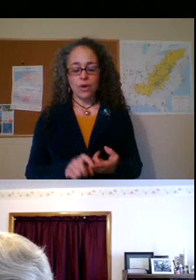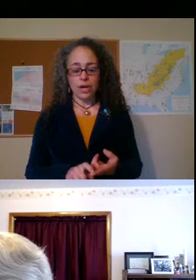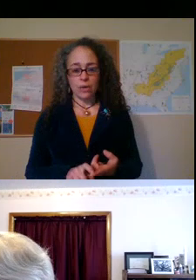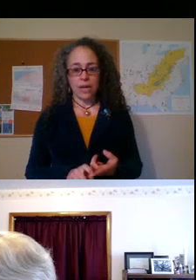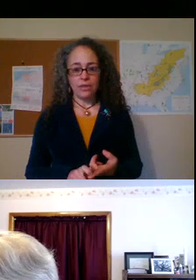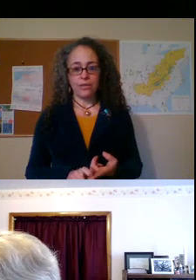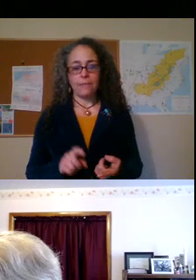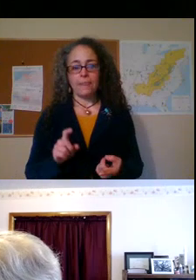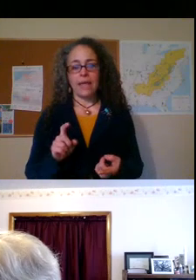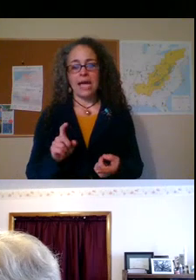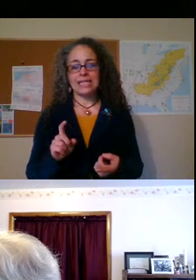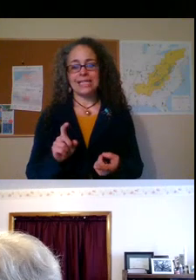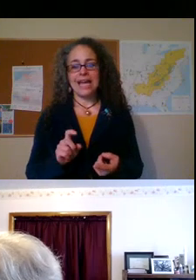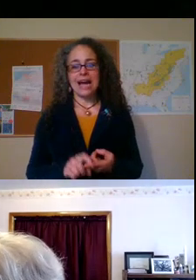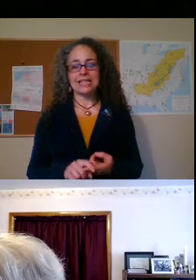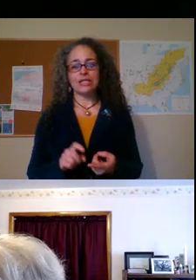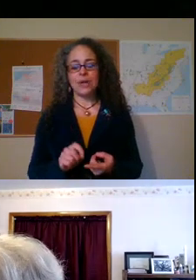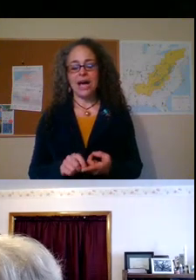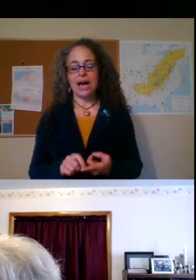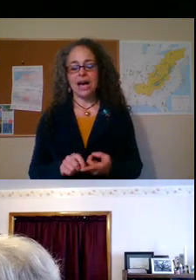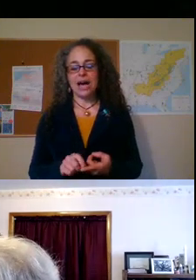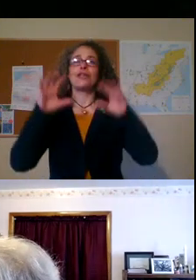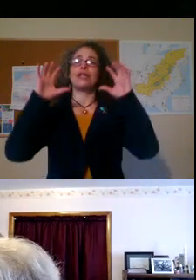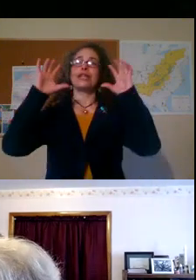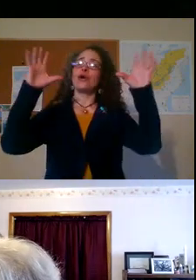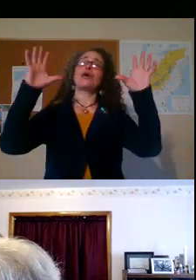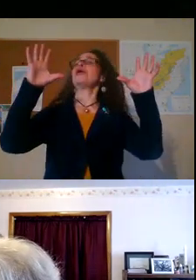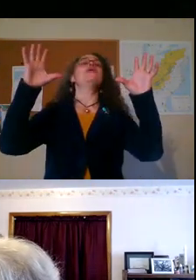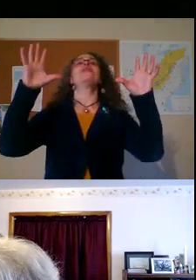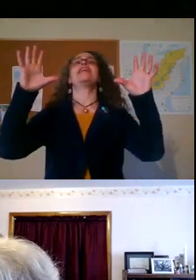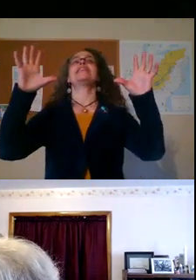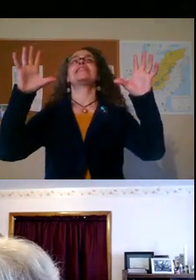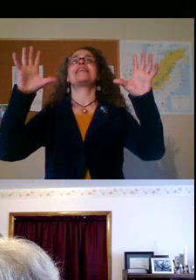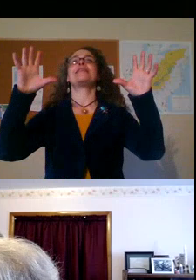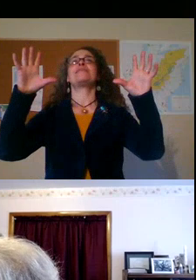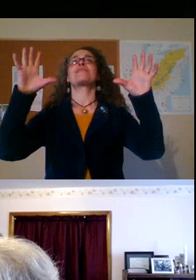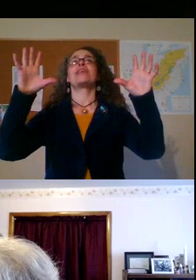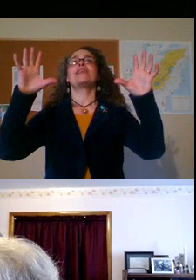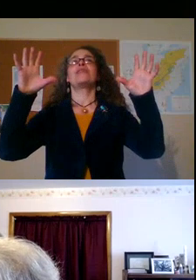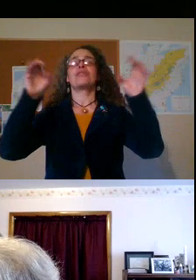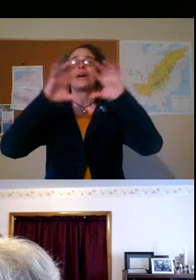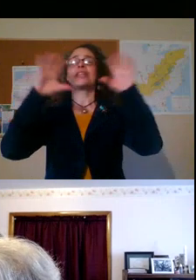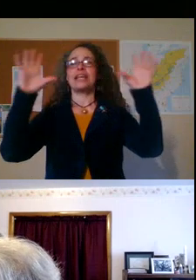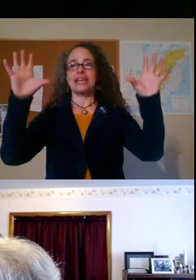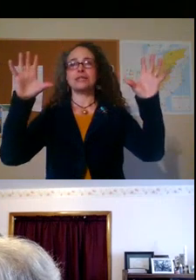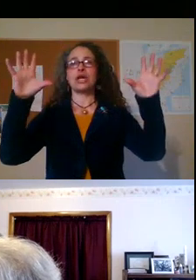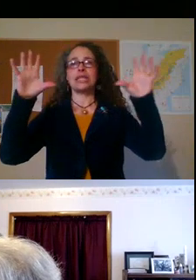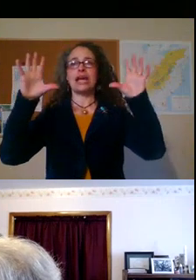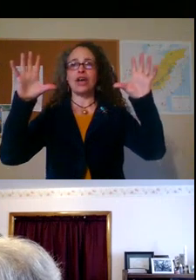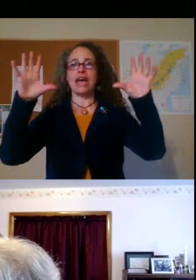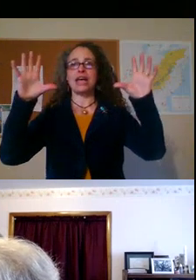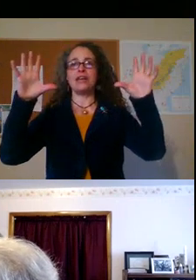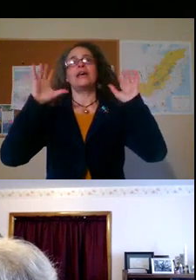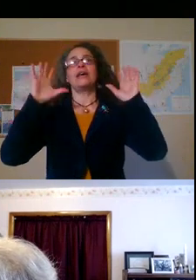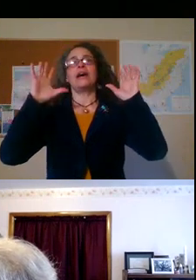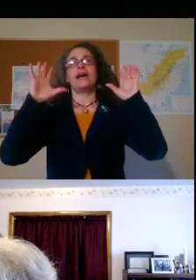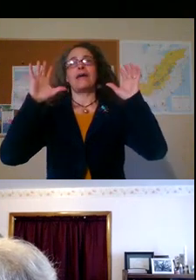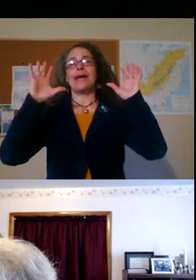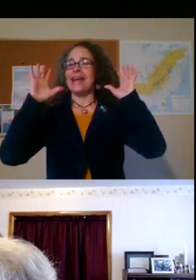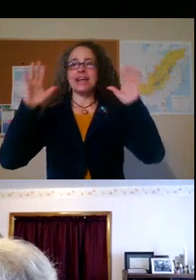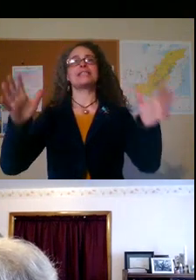that you are working with. And it has to have the logo that is, it has to be on